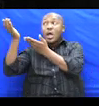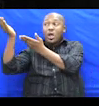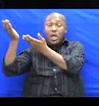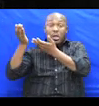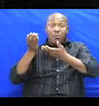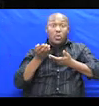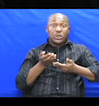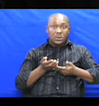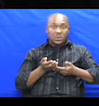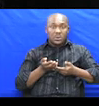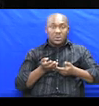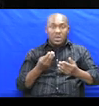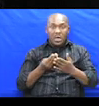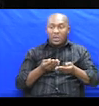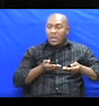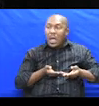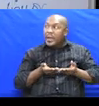an